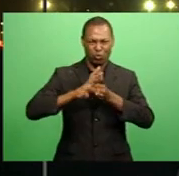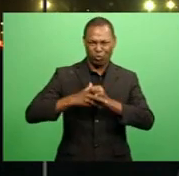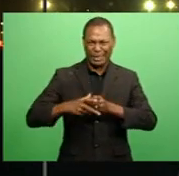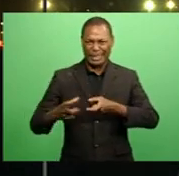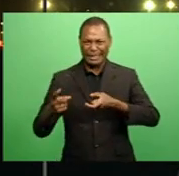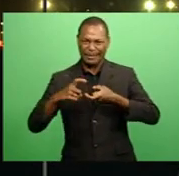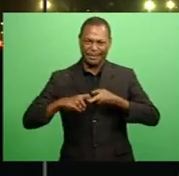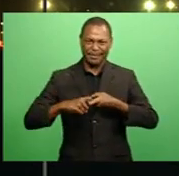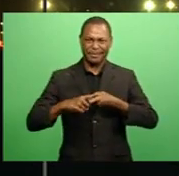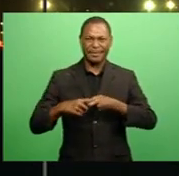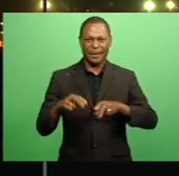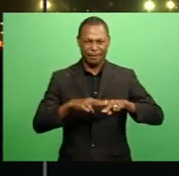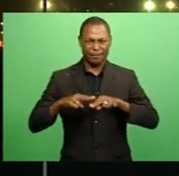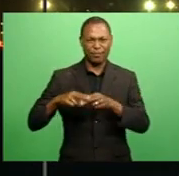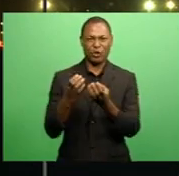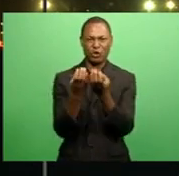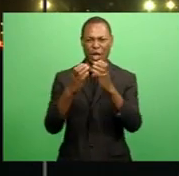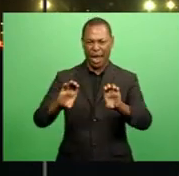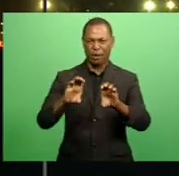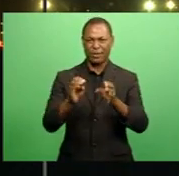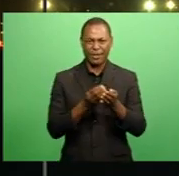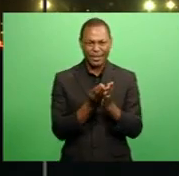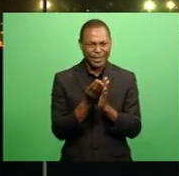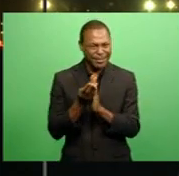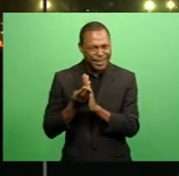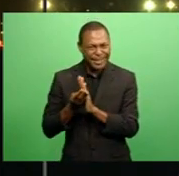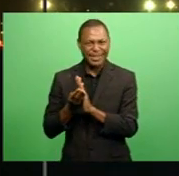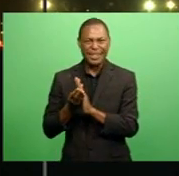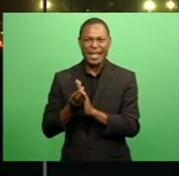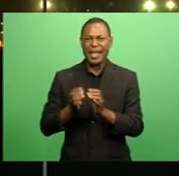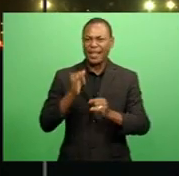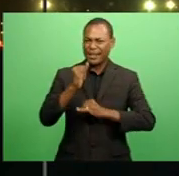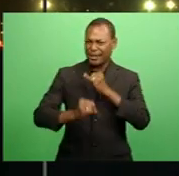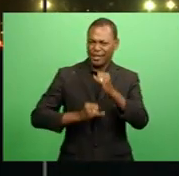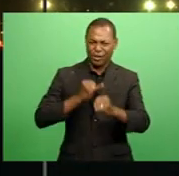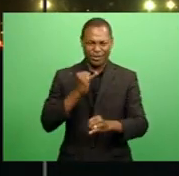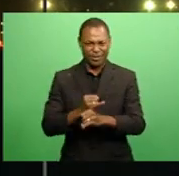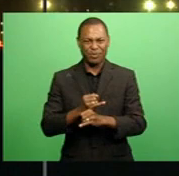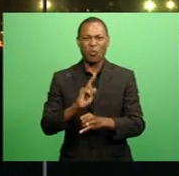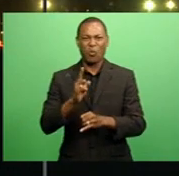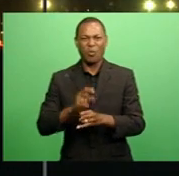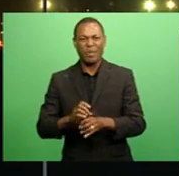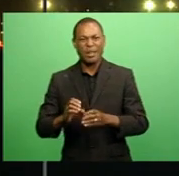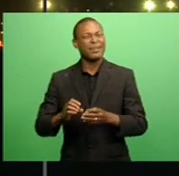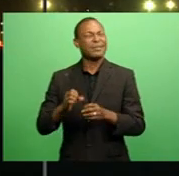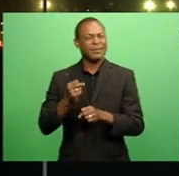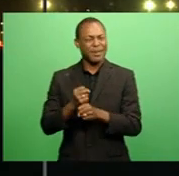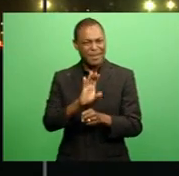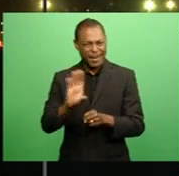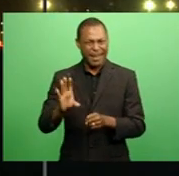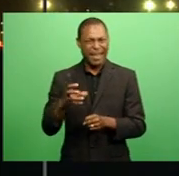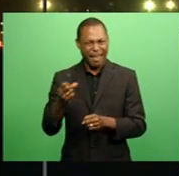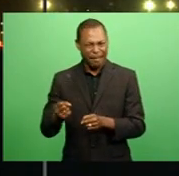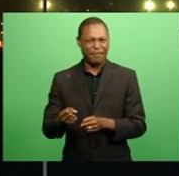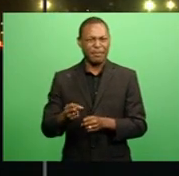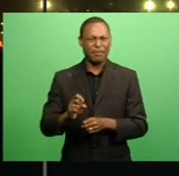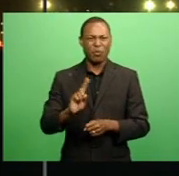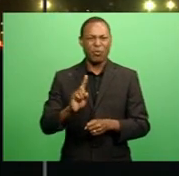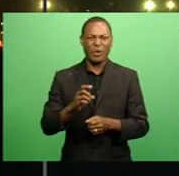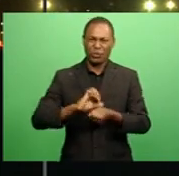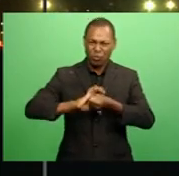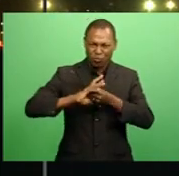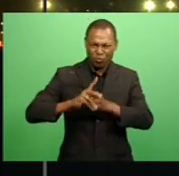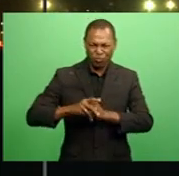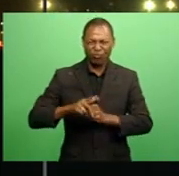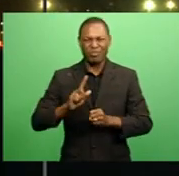The Fiji Council of Social Services and the International Republican Institute, with support of AusAid, will develop projects to mitigate